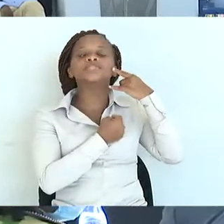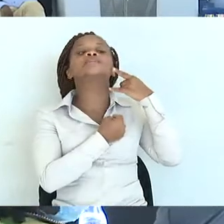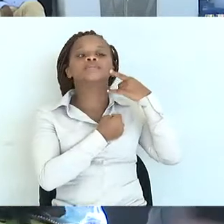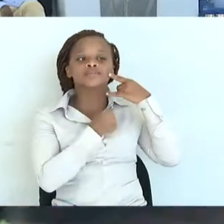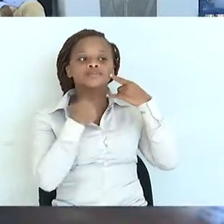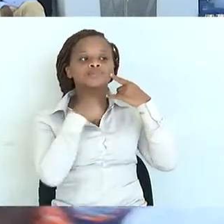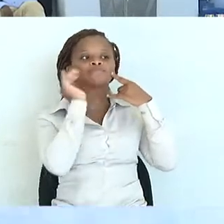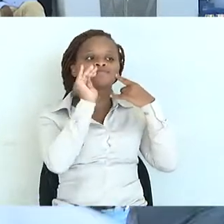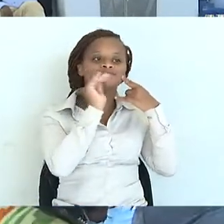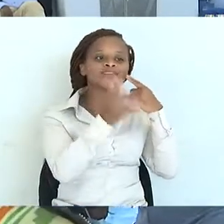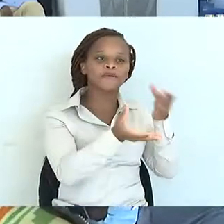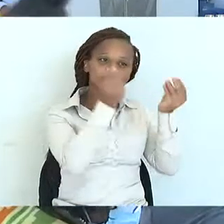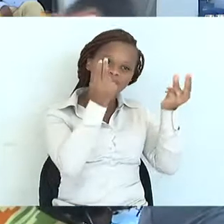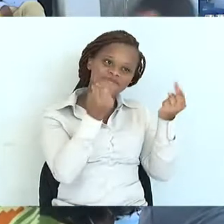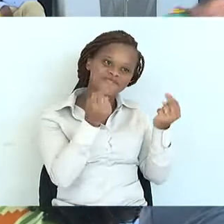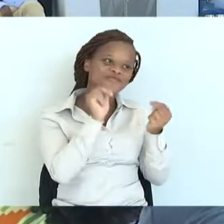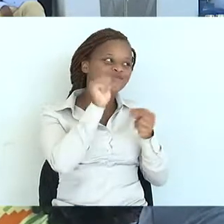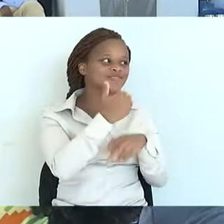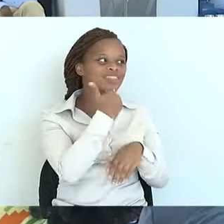Thank you very much.